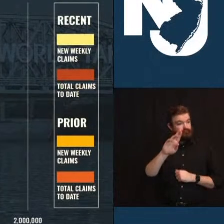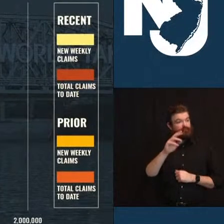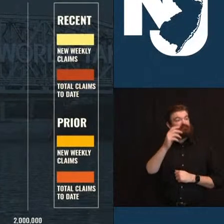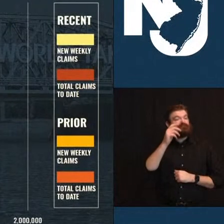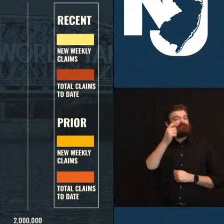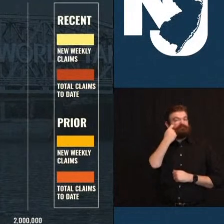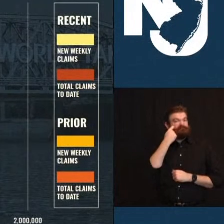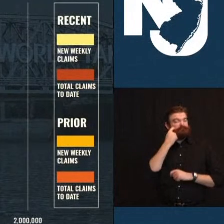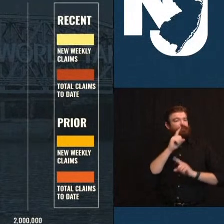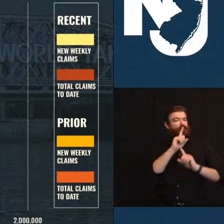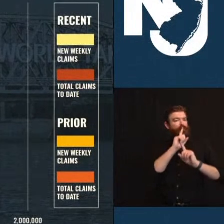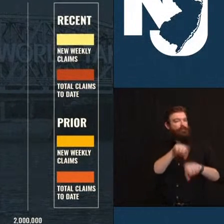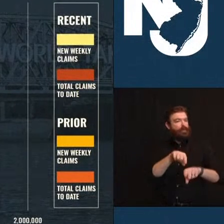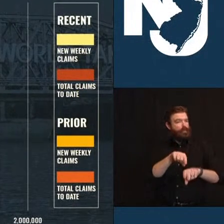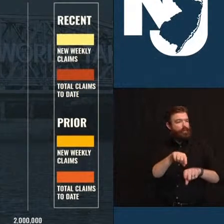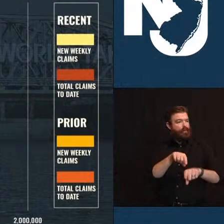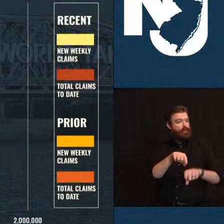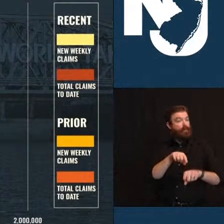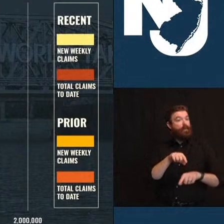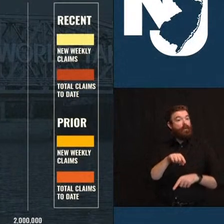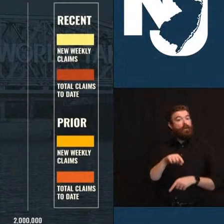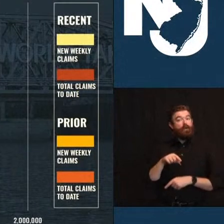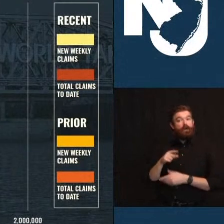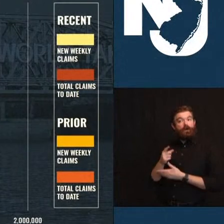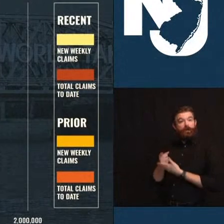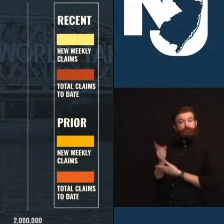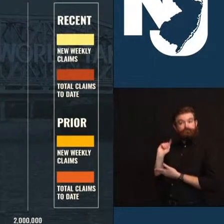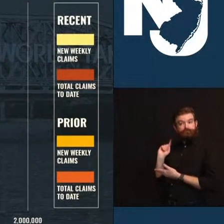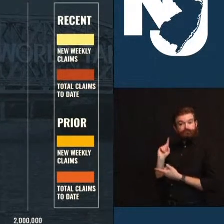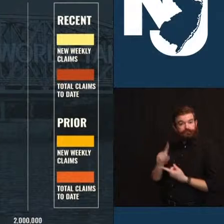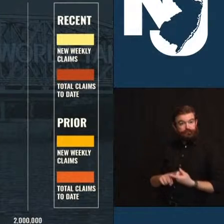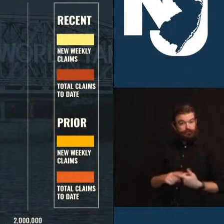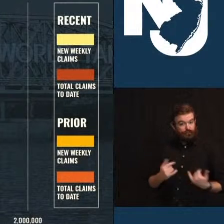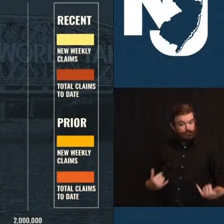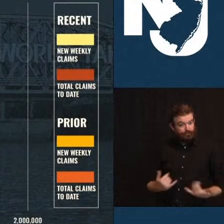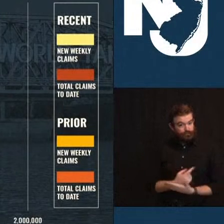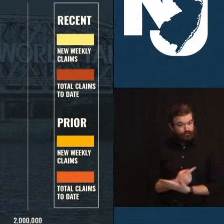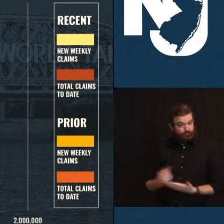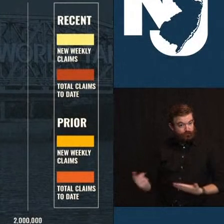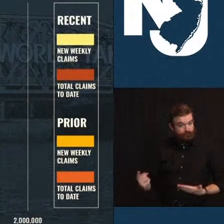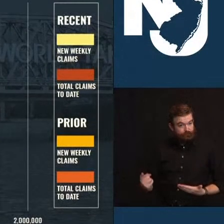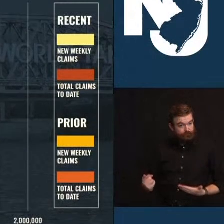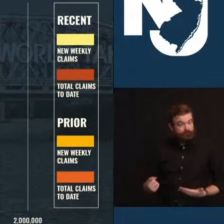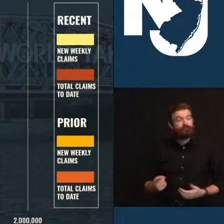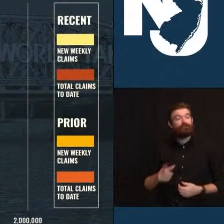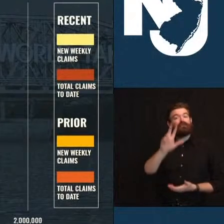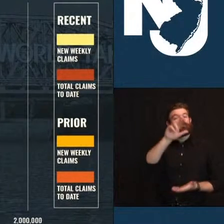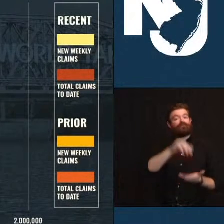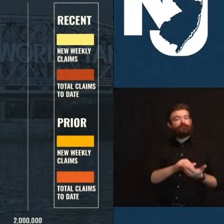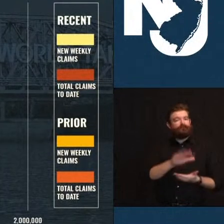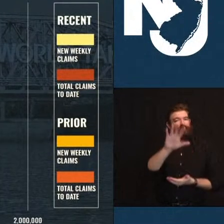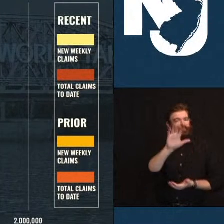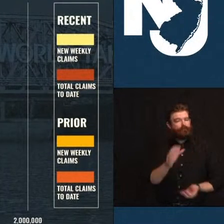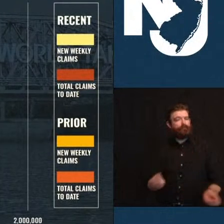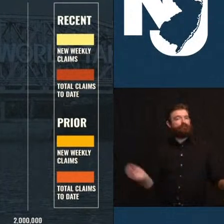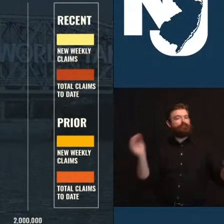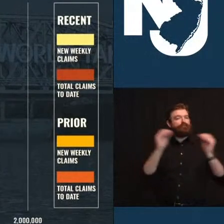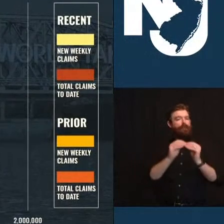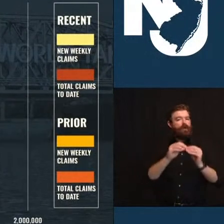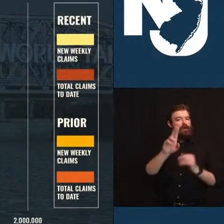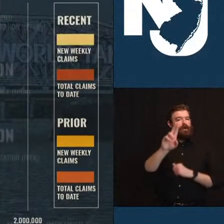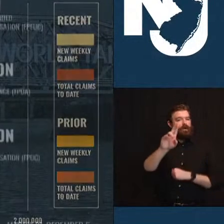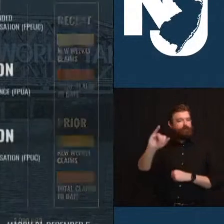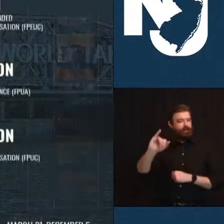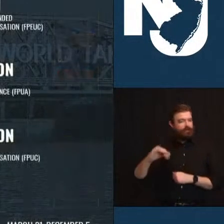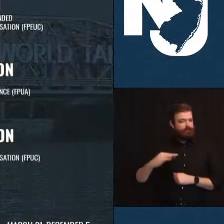week-over-week increase in initial claims of roughly 3,500 for a total of just over 17,000.